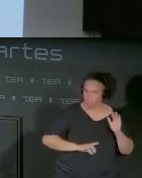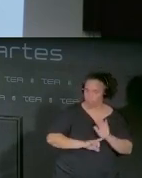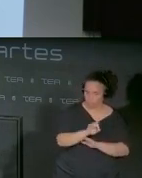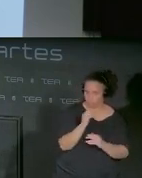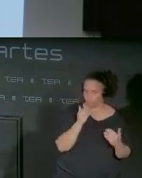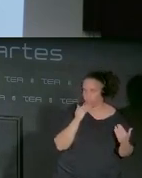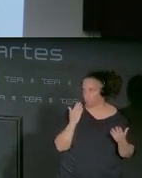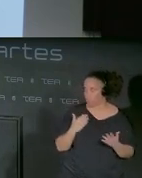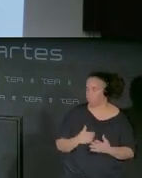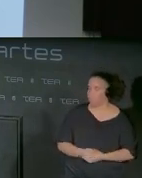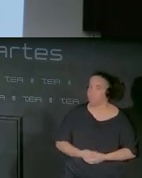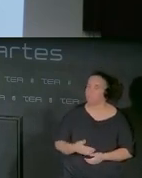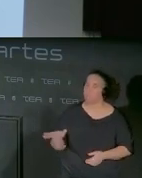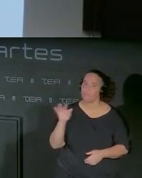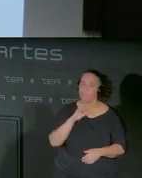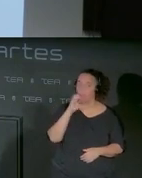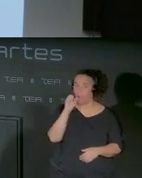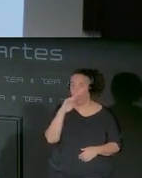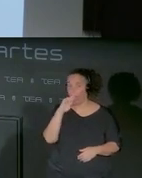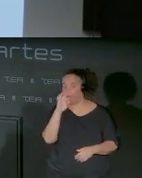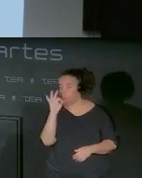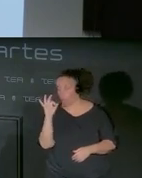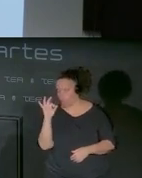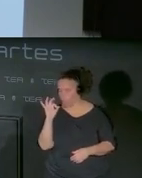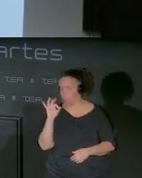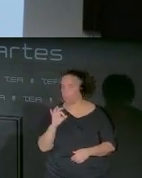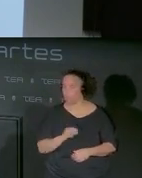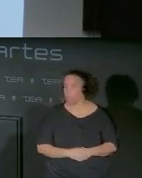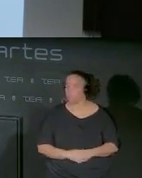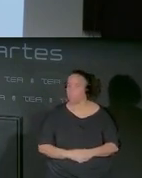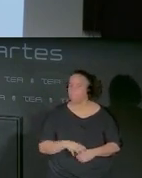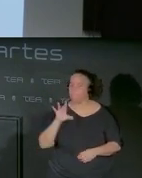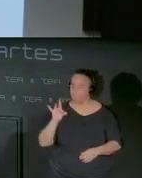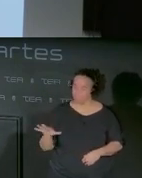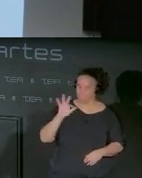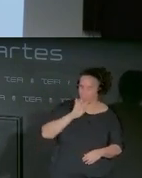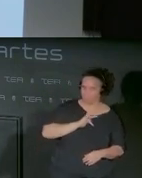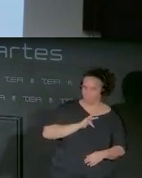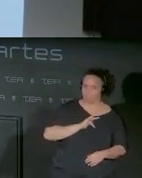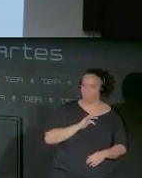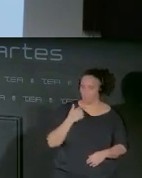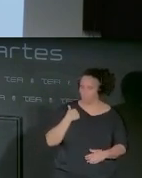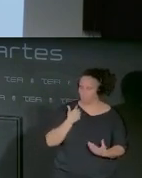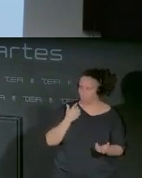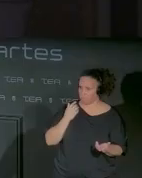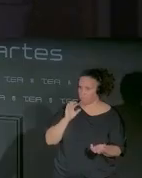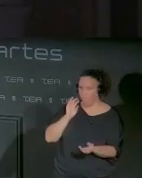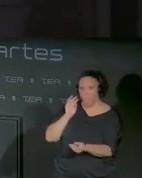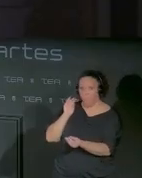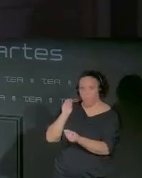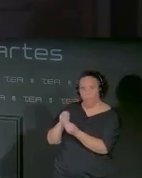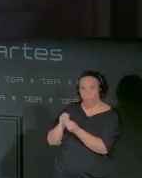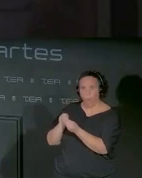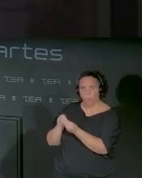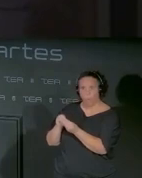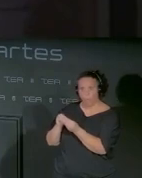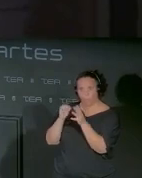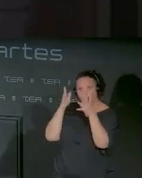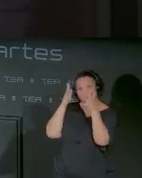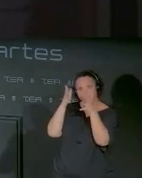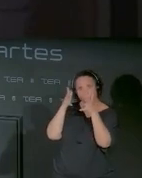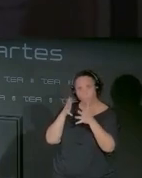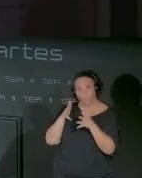Carlo. So now is my time. I agree with most of the recommendations that all of you have explained. I have to say that